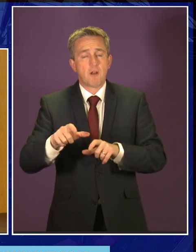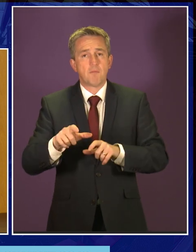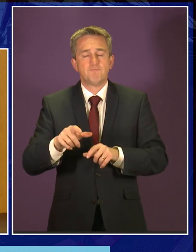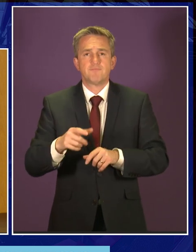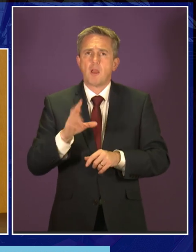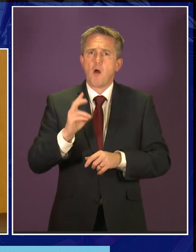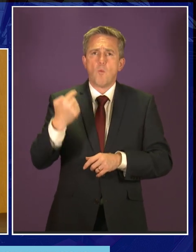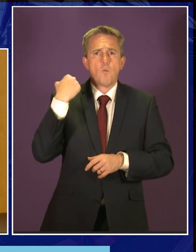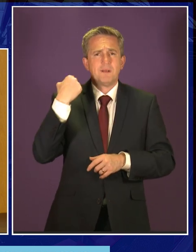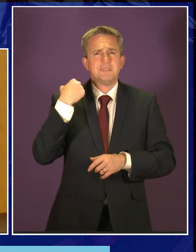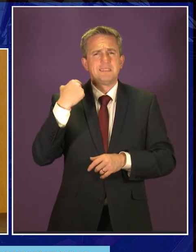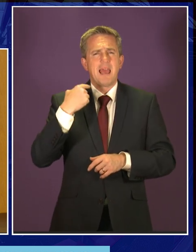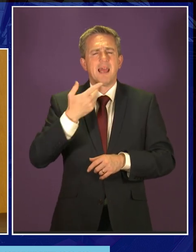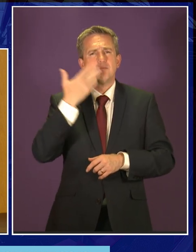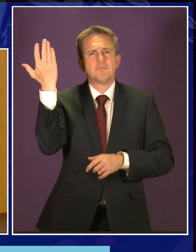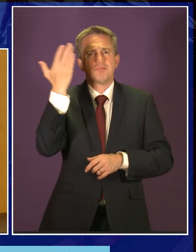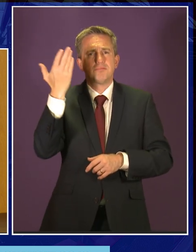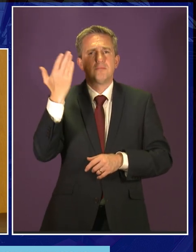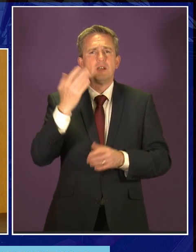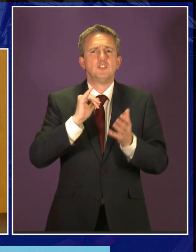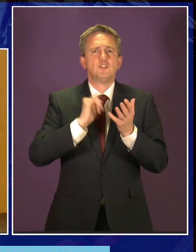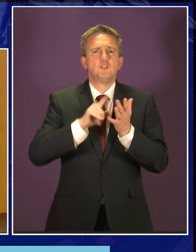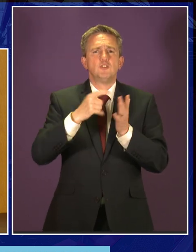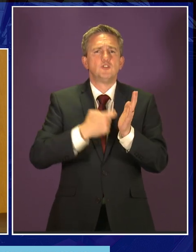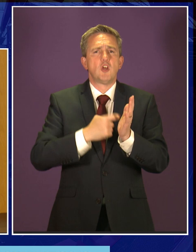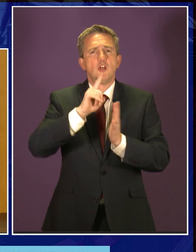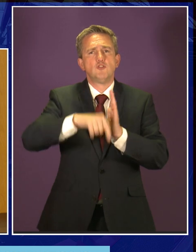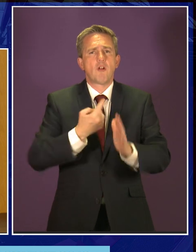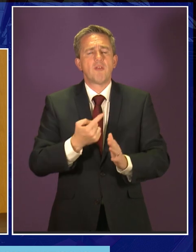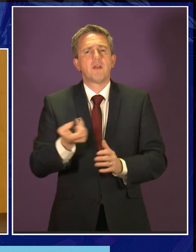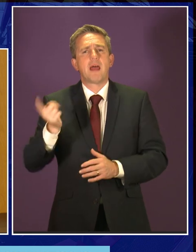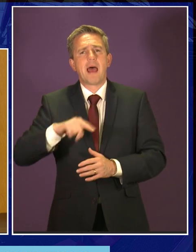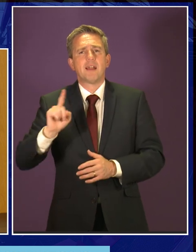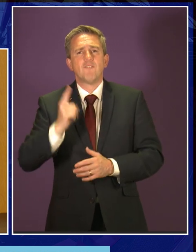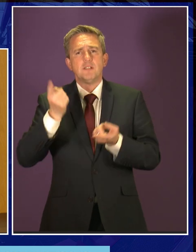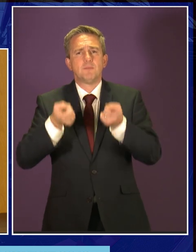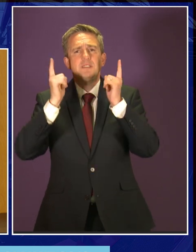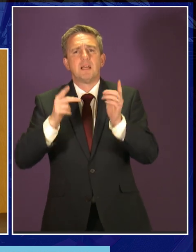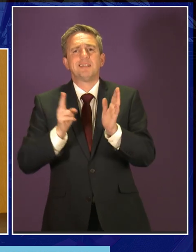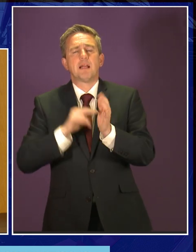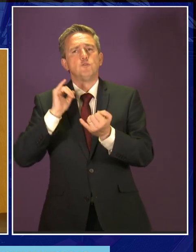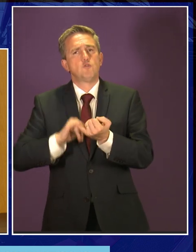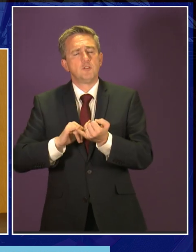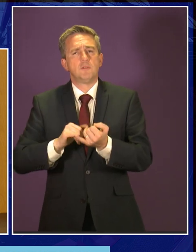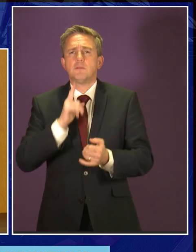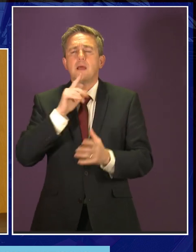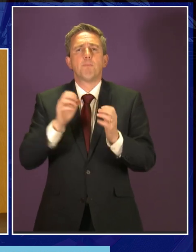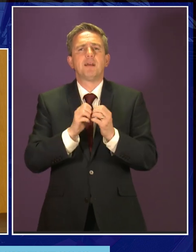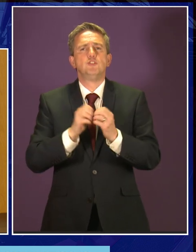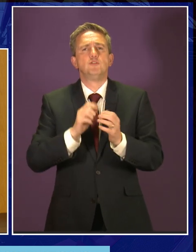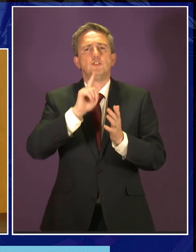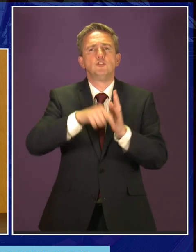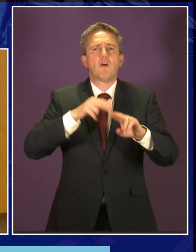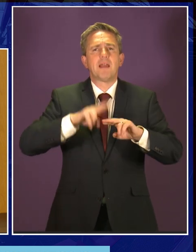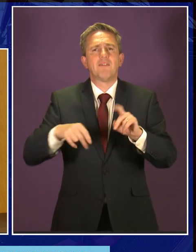Wednesday's opening statements from Sir Jonathan and also from First Minister Nicola Sturgeon, who both referenced Robert F. Kennedy. When asked about the